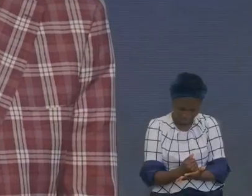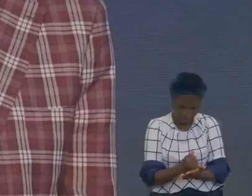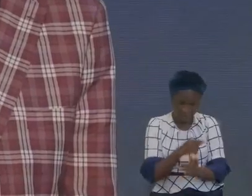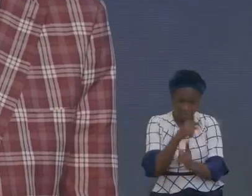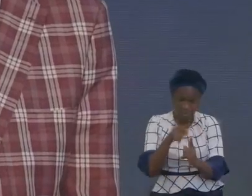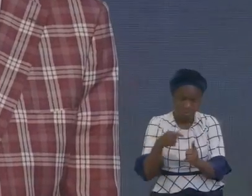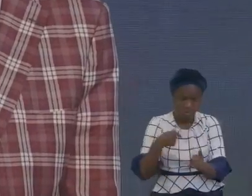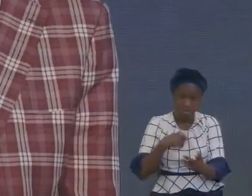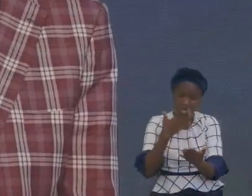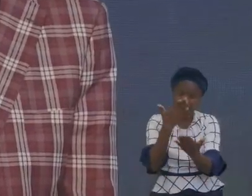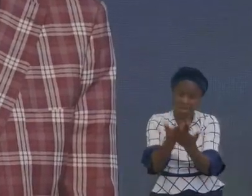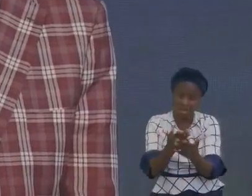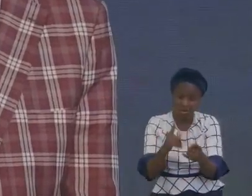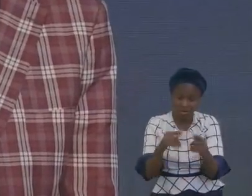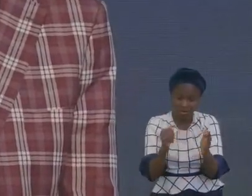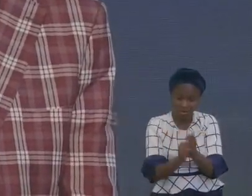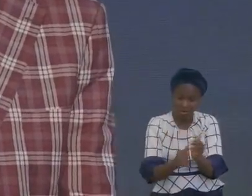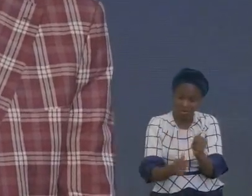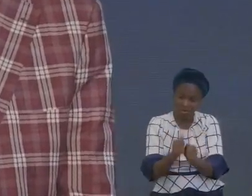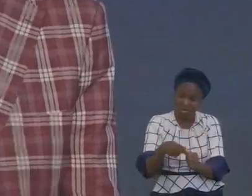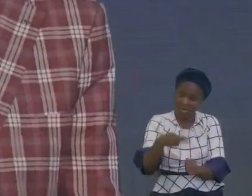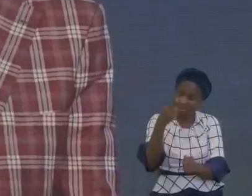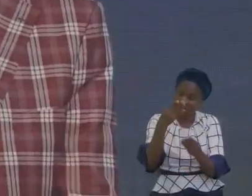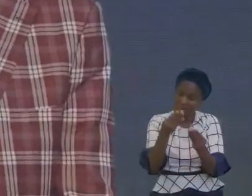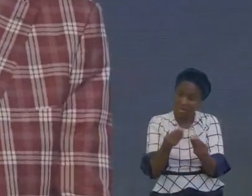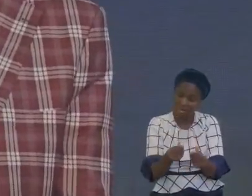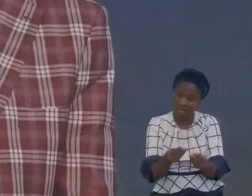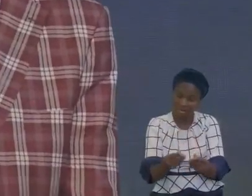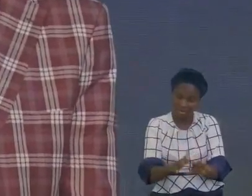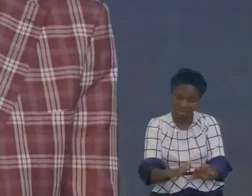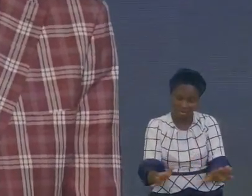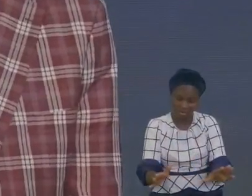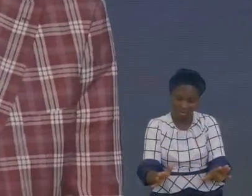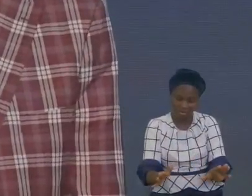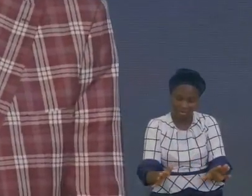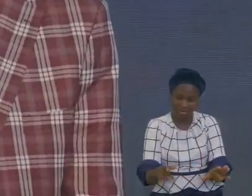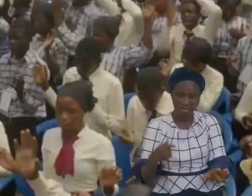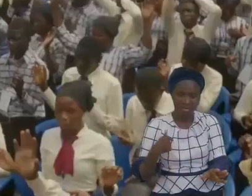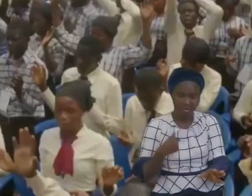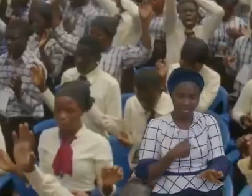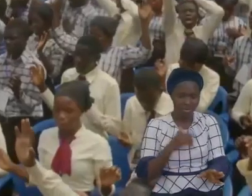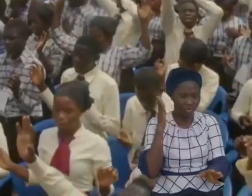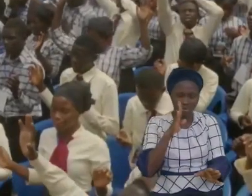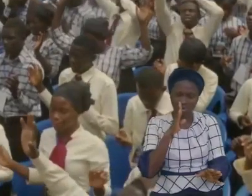we'll be stable and solid and steadfast on higher ground.